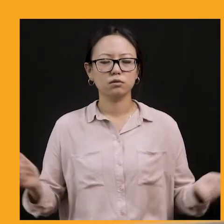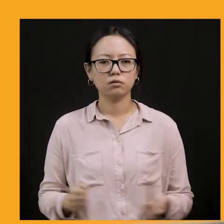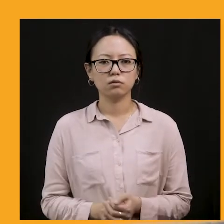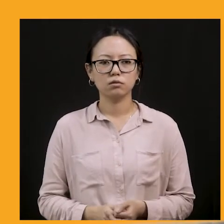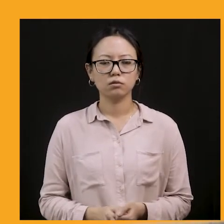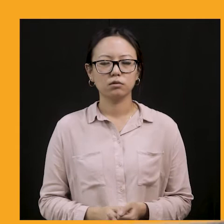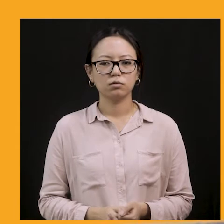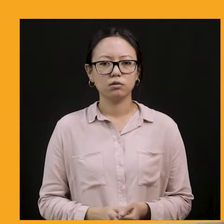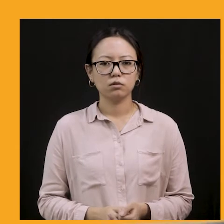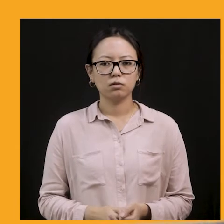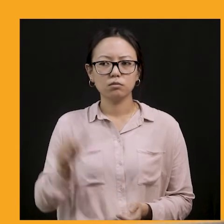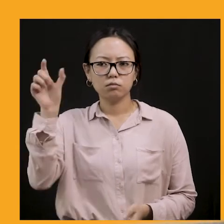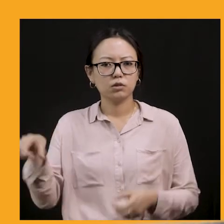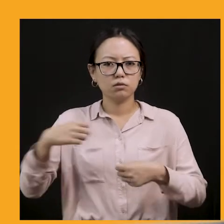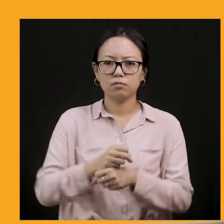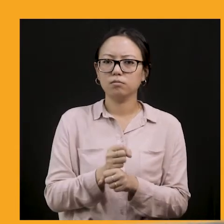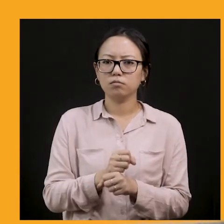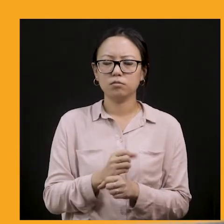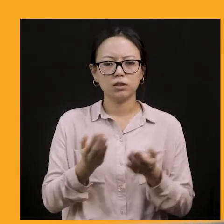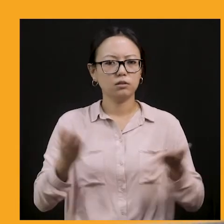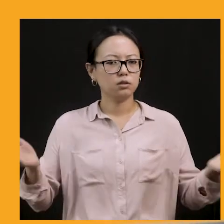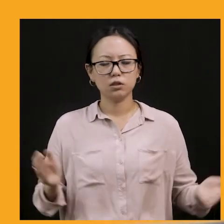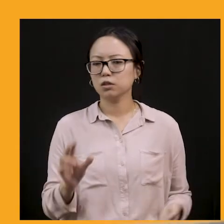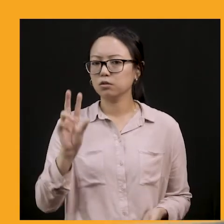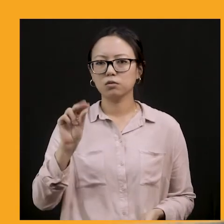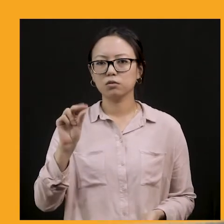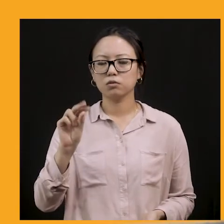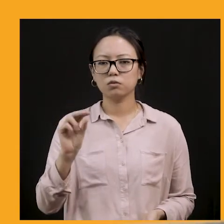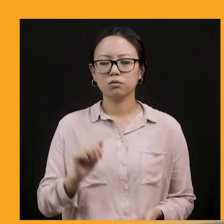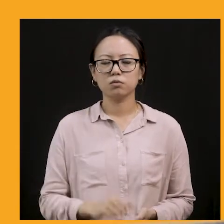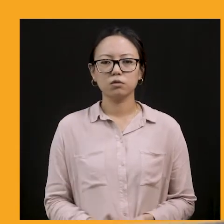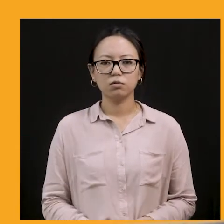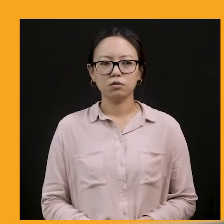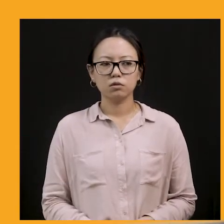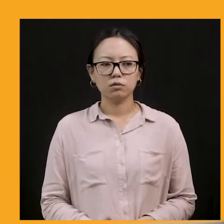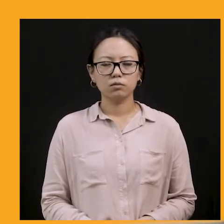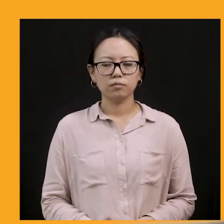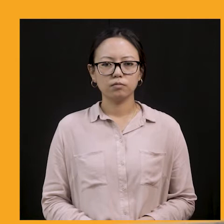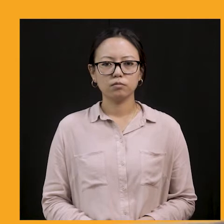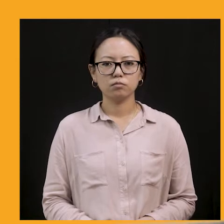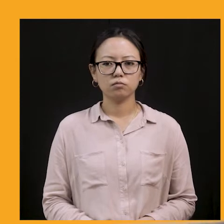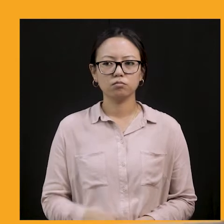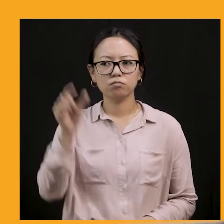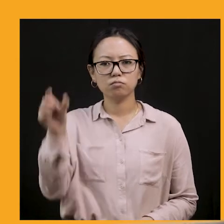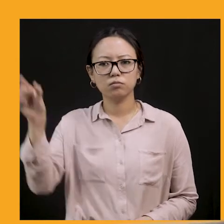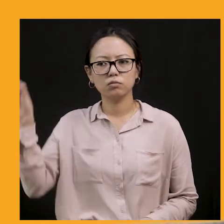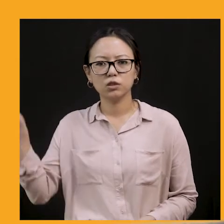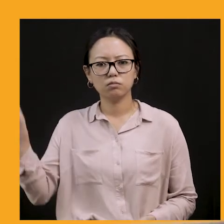Okay, it's not a man-made thing. It was not made by a man. It was not made by